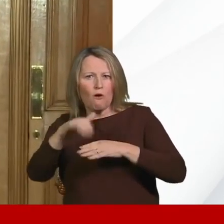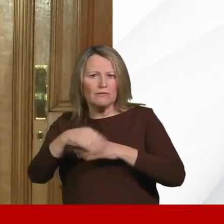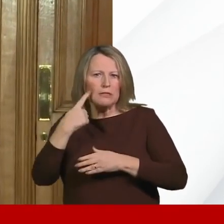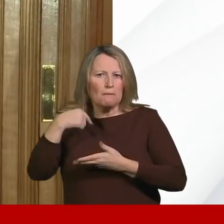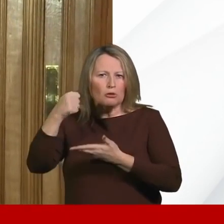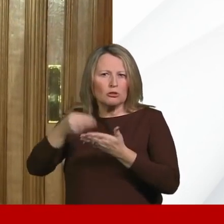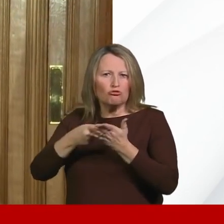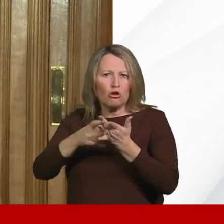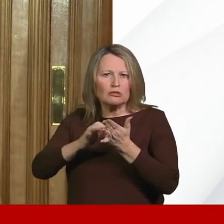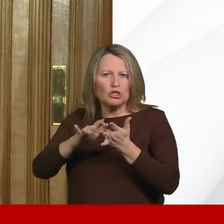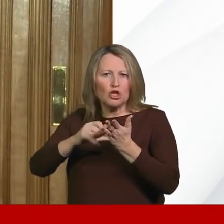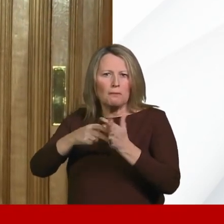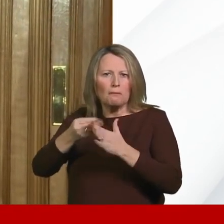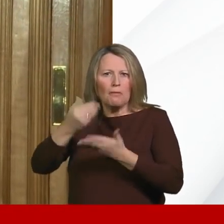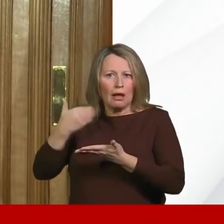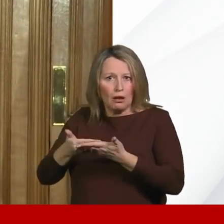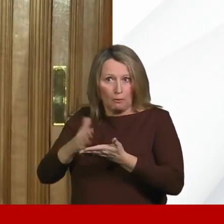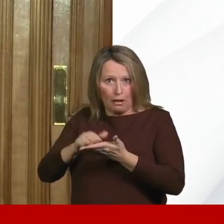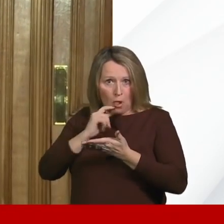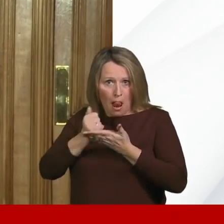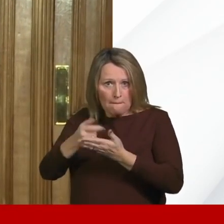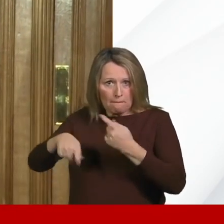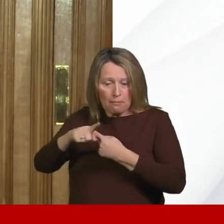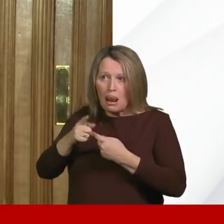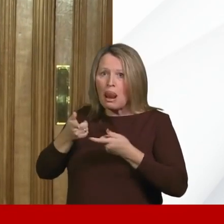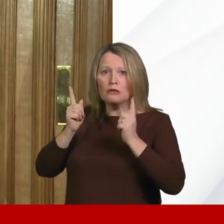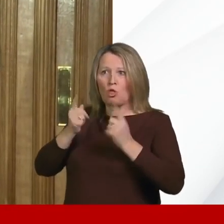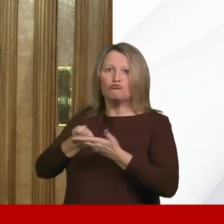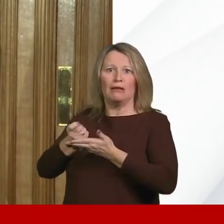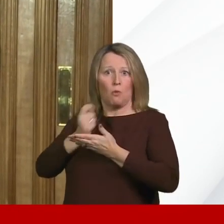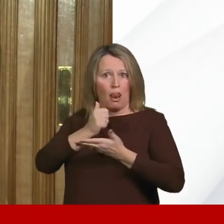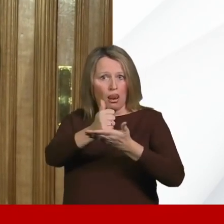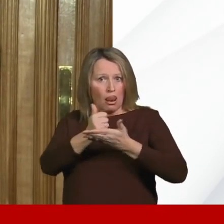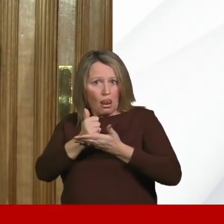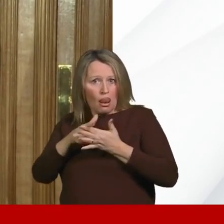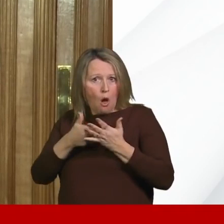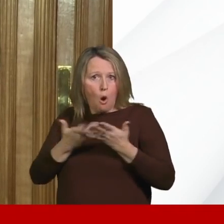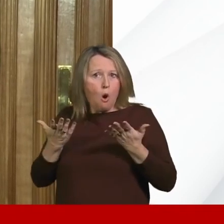be bringing forward legislation which will help renters,